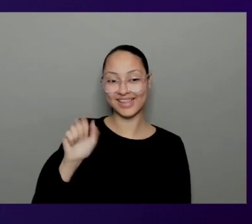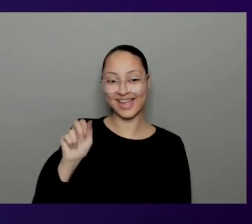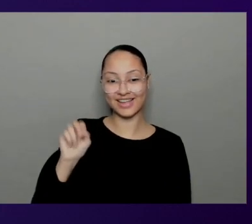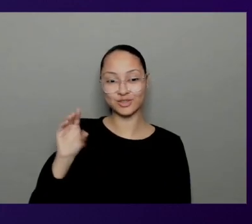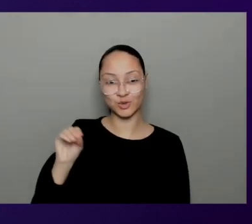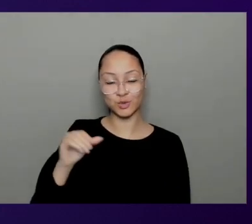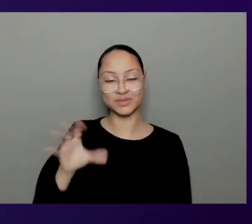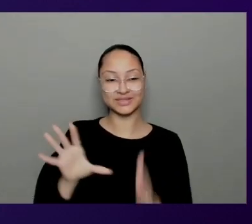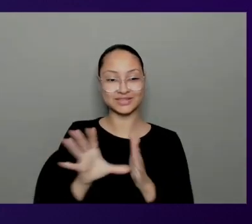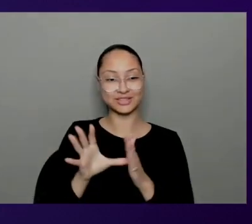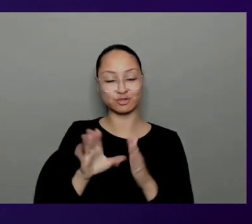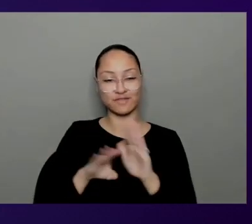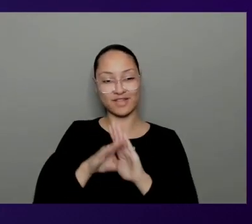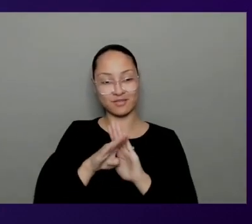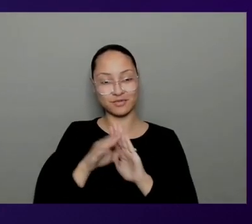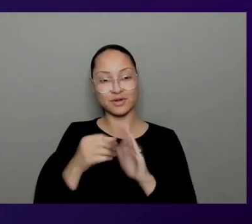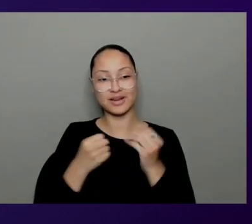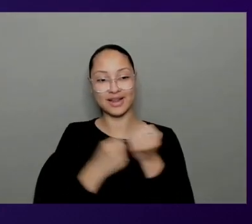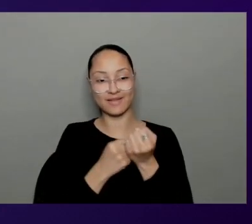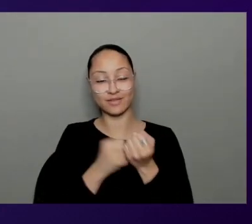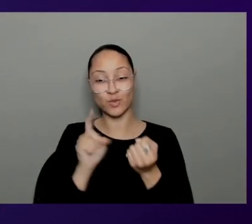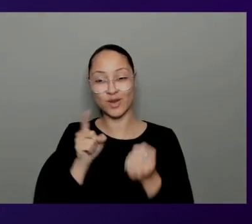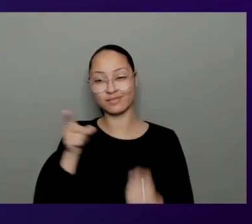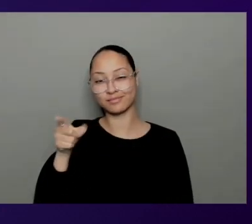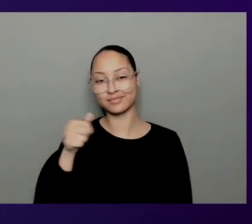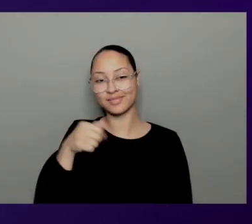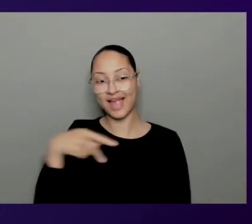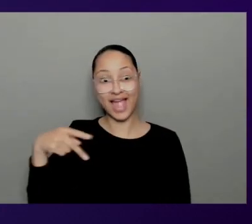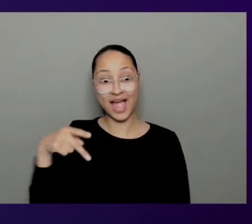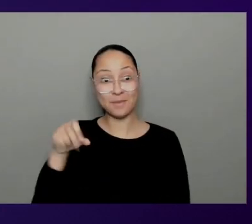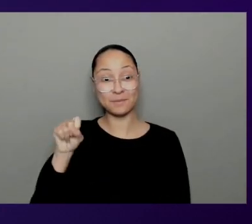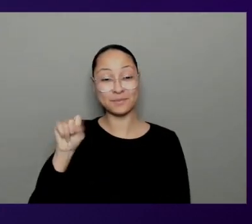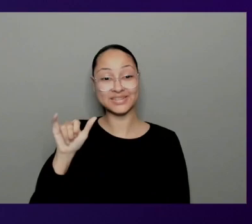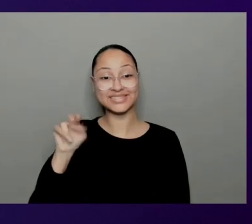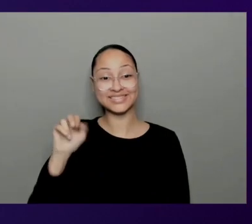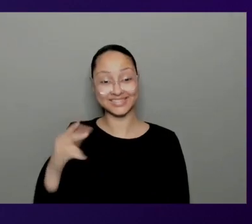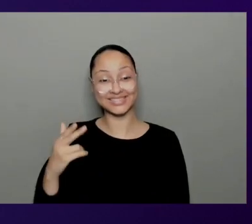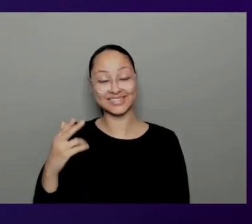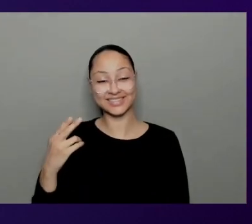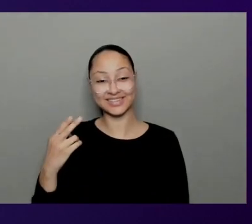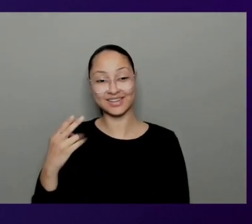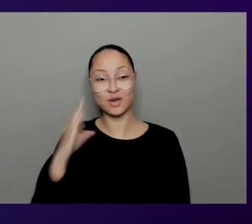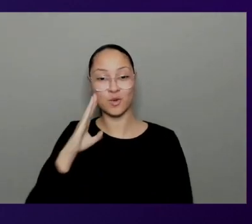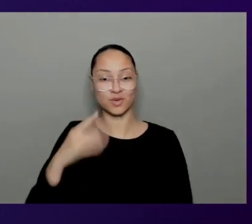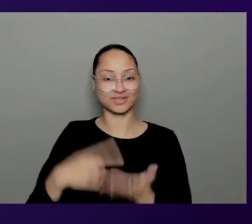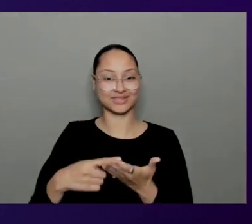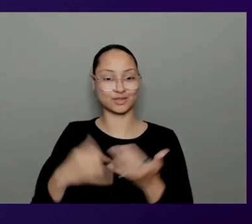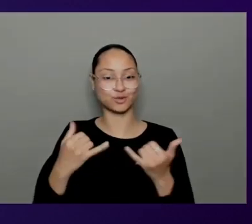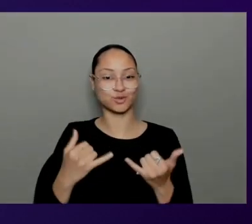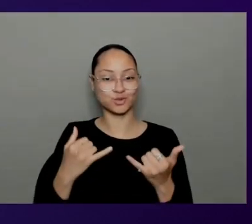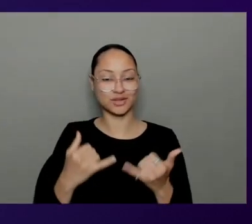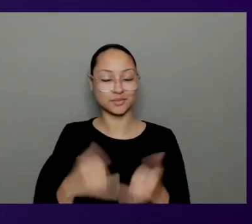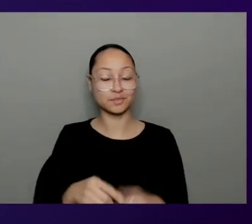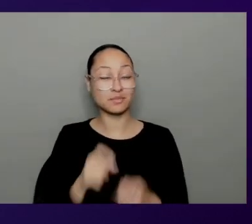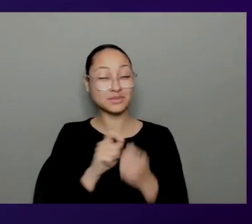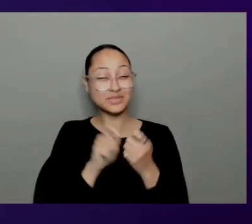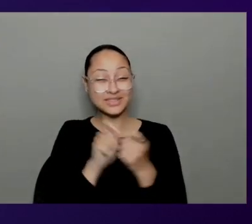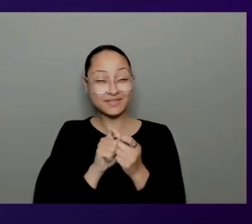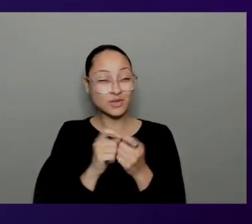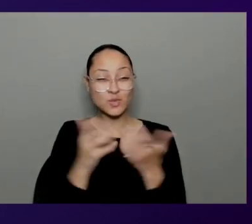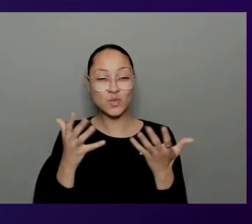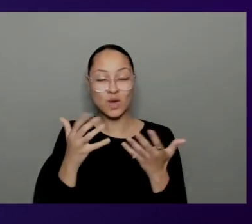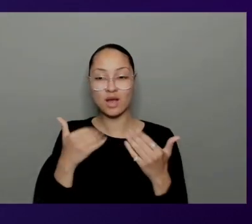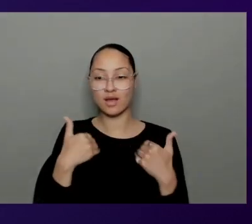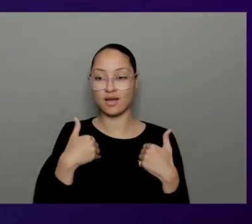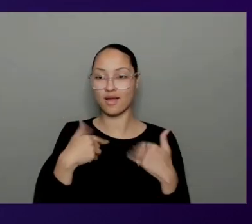on AWS AppSync. It's what we're going to be speaking on today, but in particular, we have a pretty in-depth,